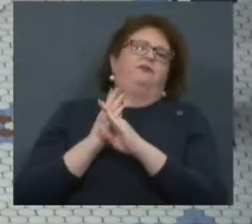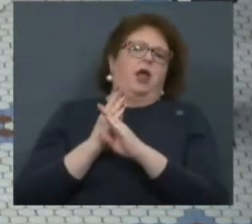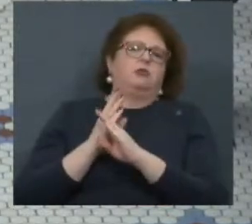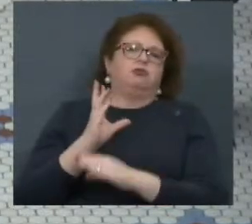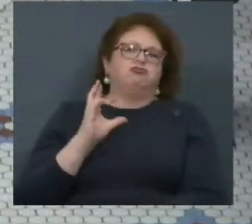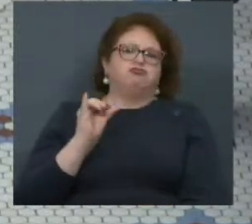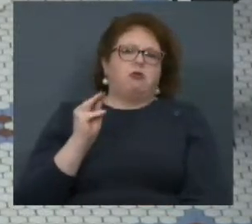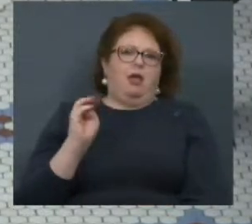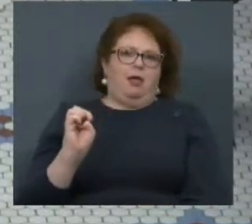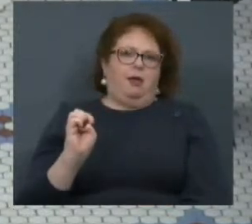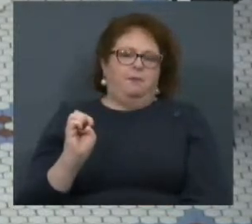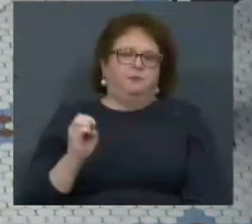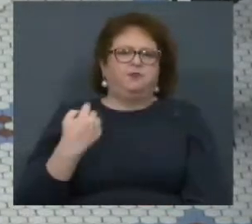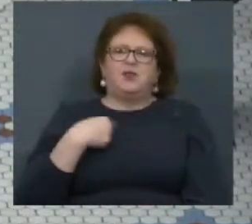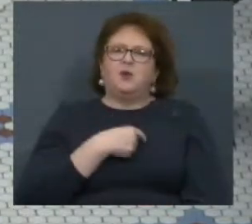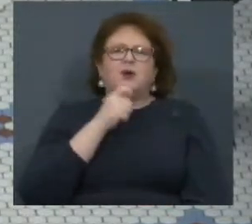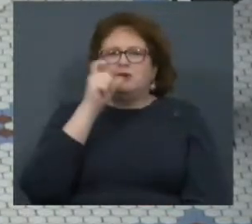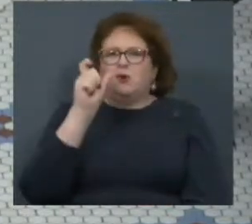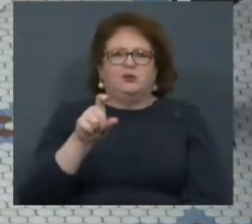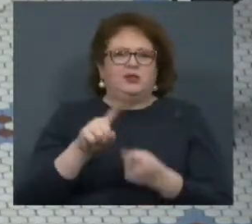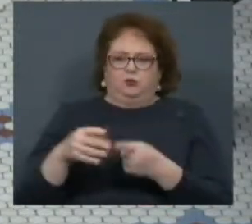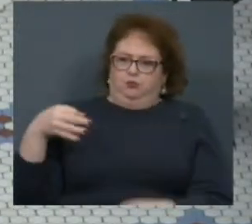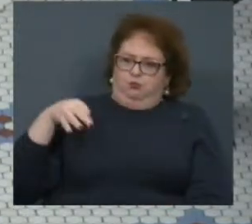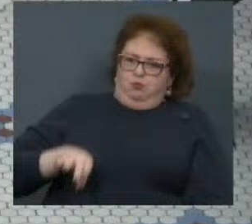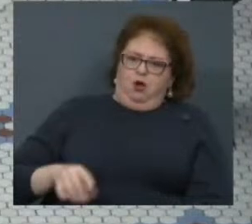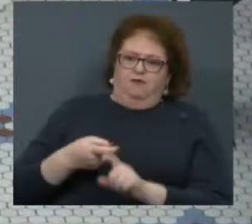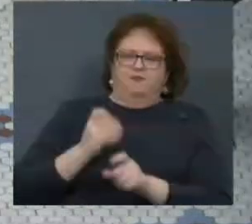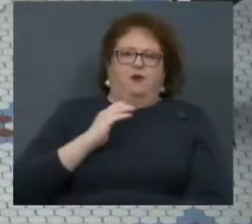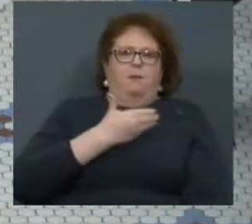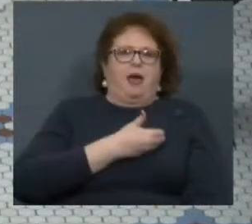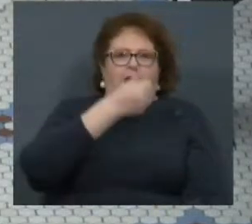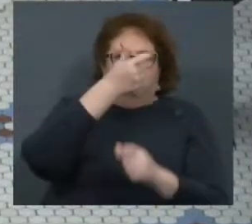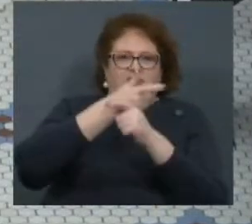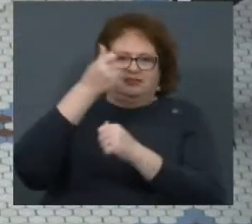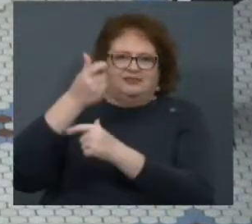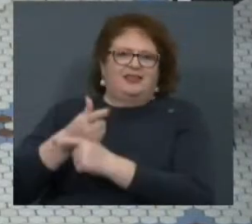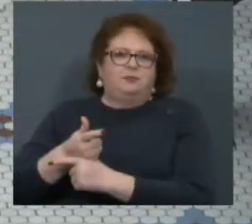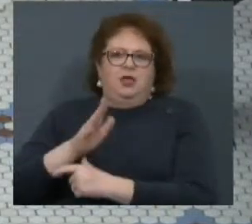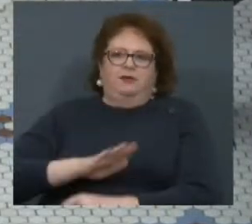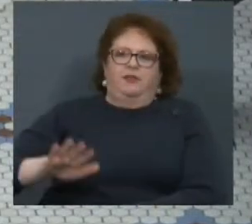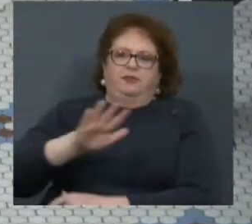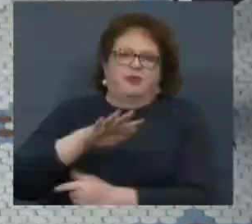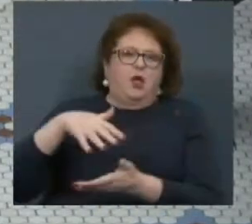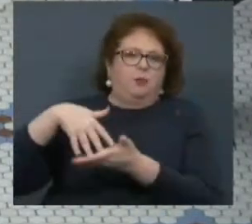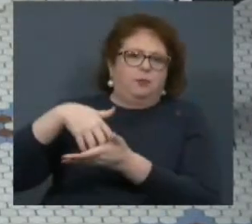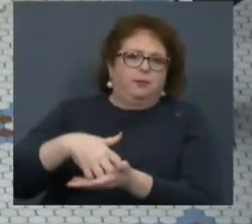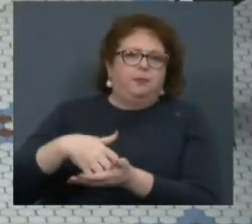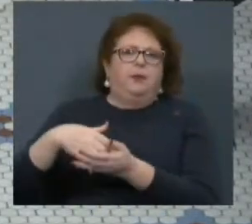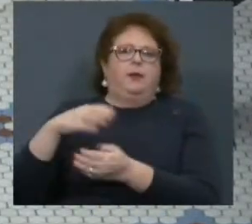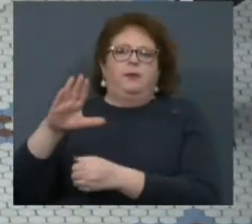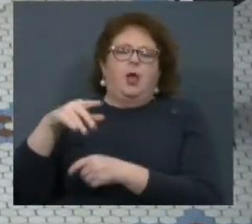profiting off our siblings' labor and pain. In healthcare, and this point has been stressed